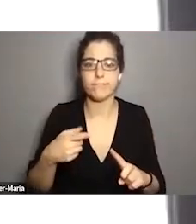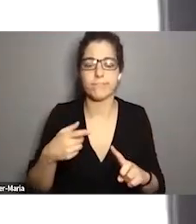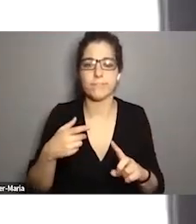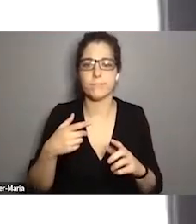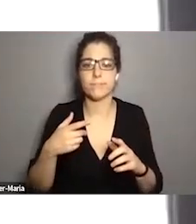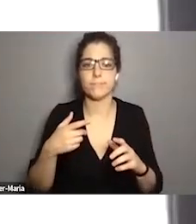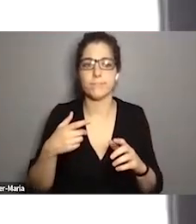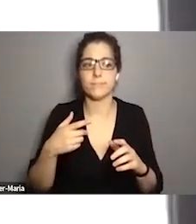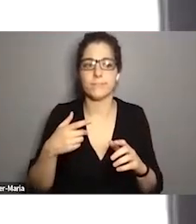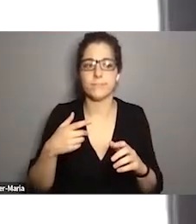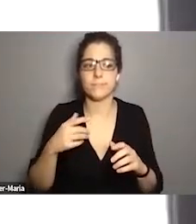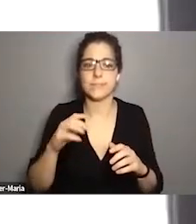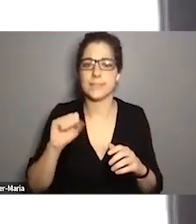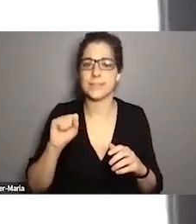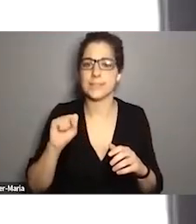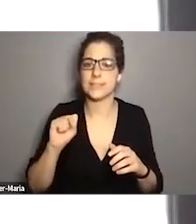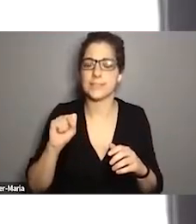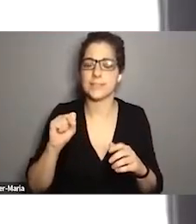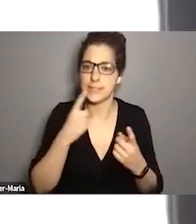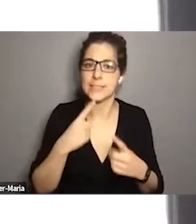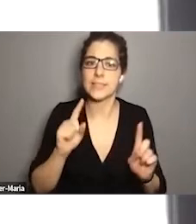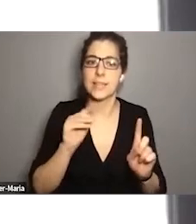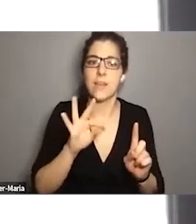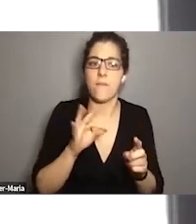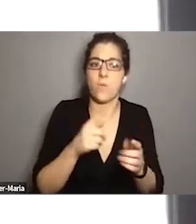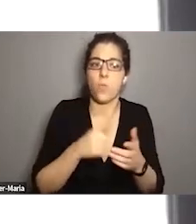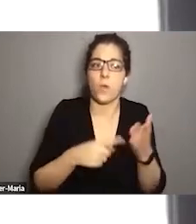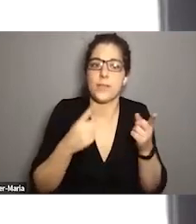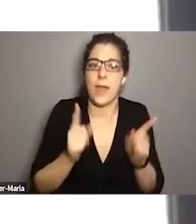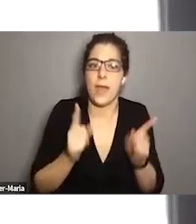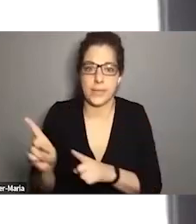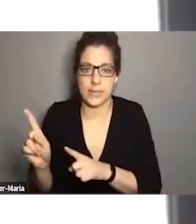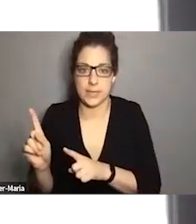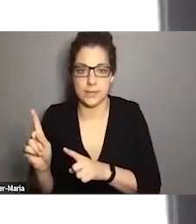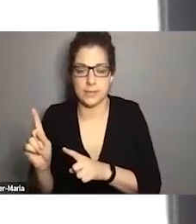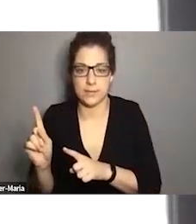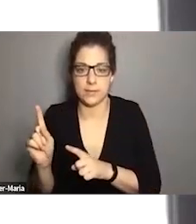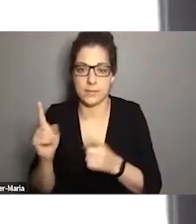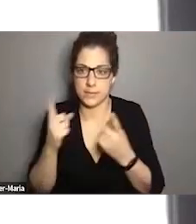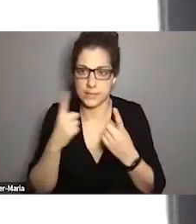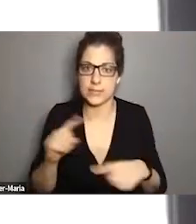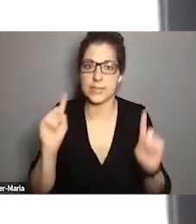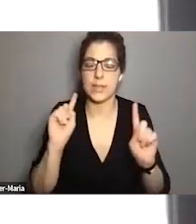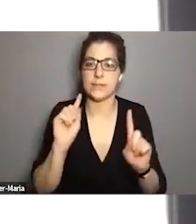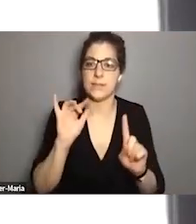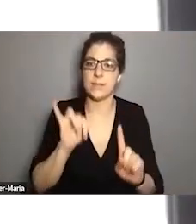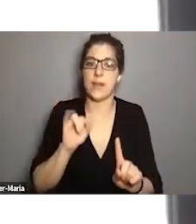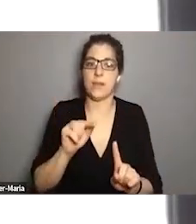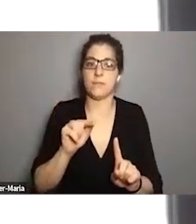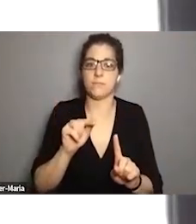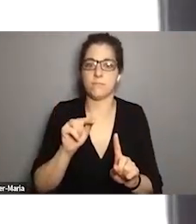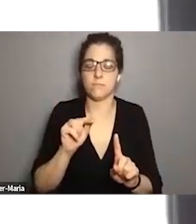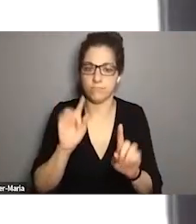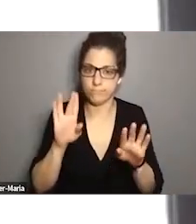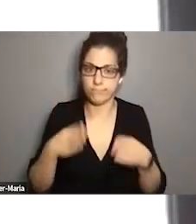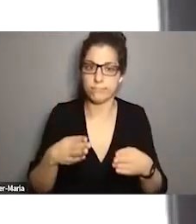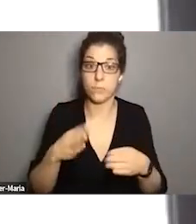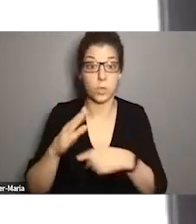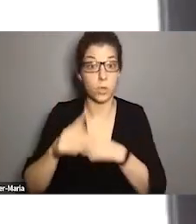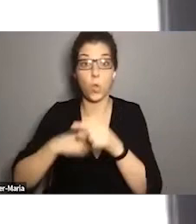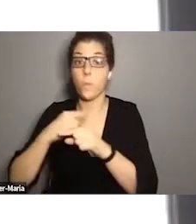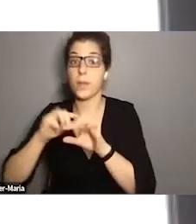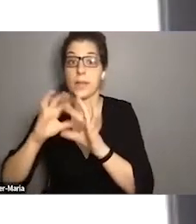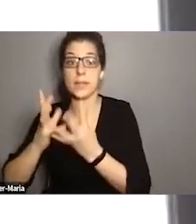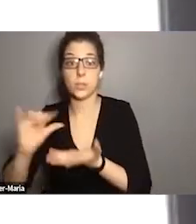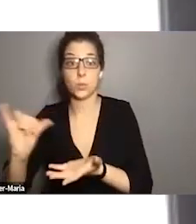on the success of what is done. Okay, success is done even globally